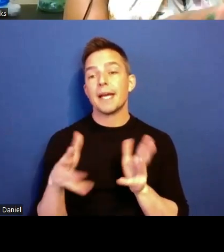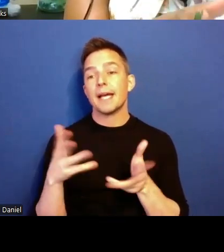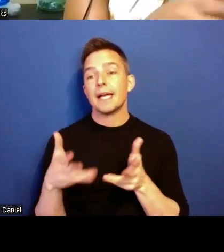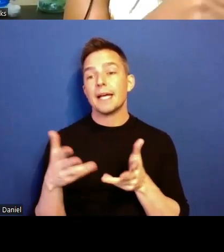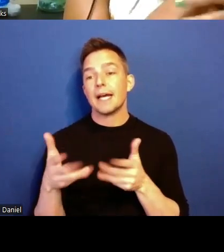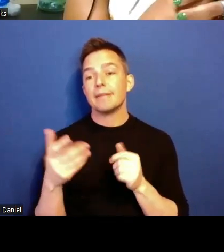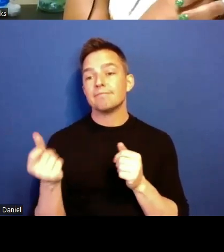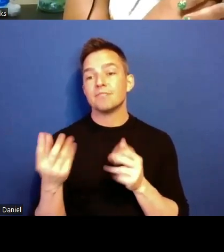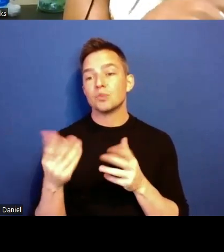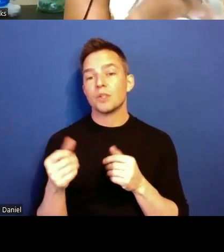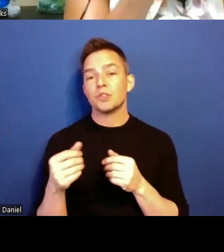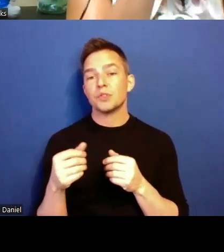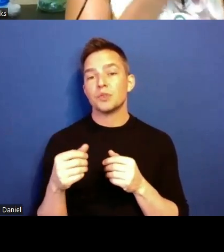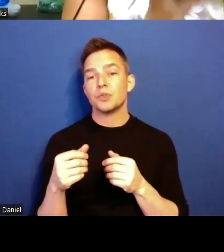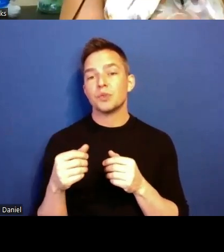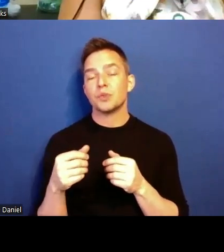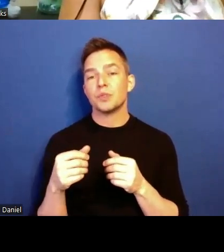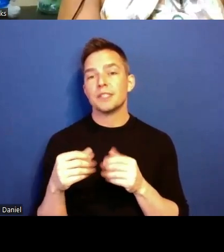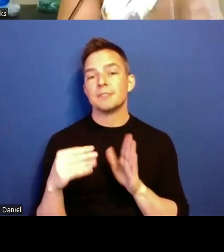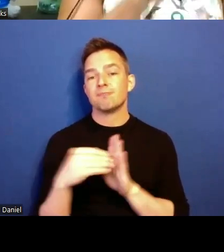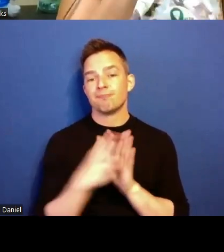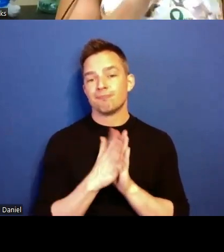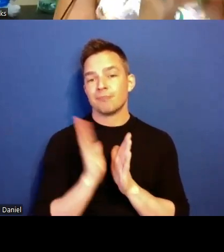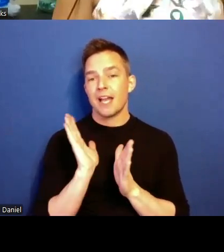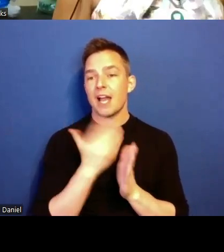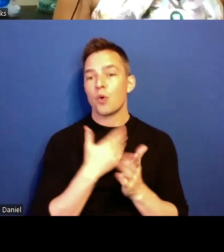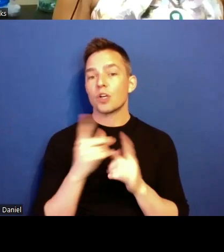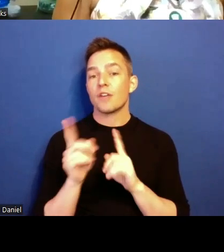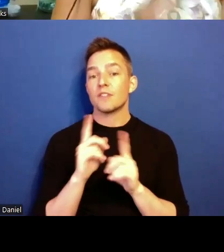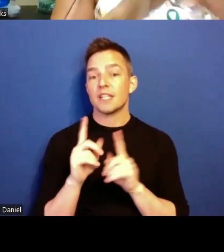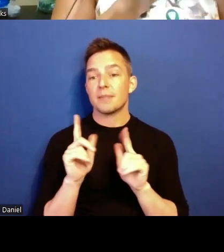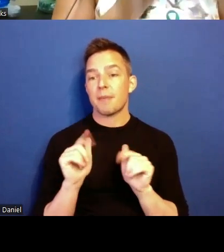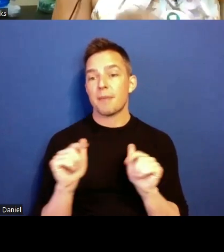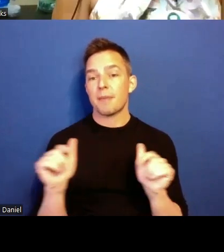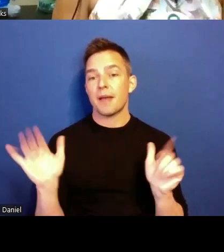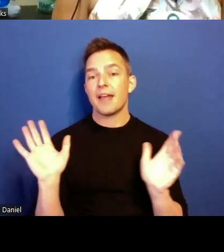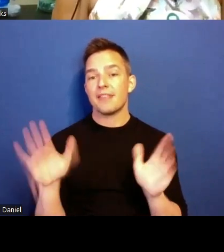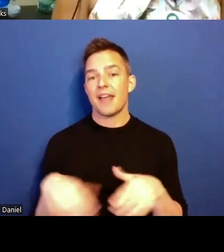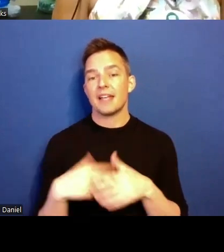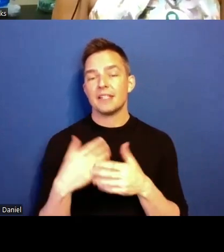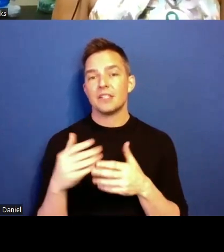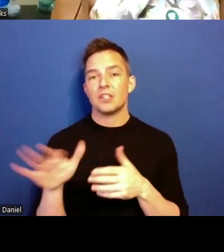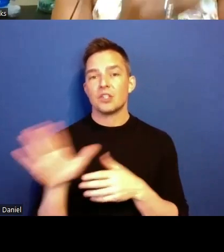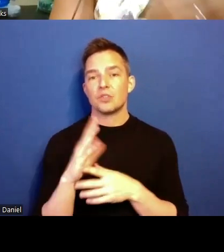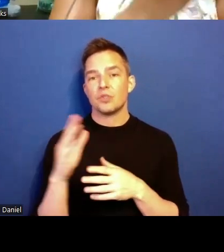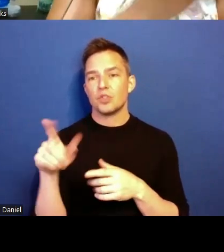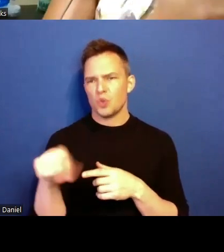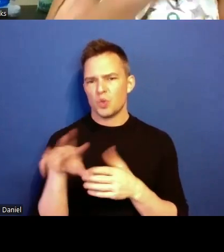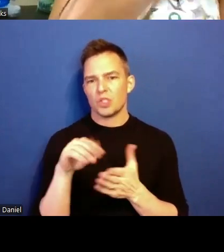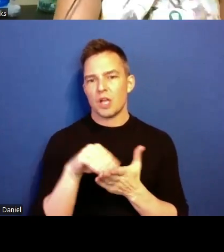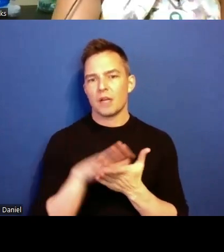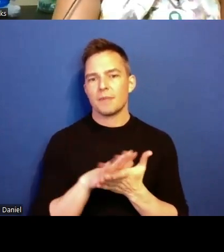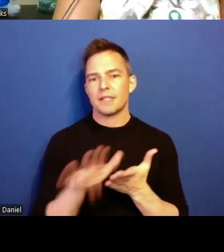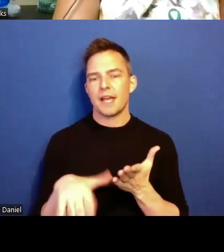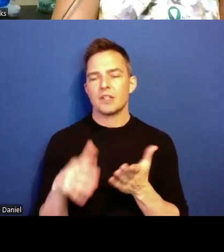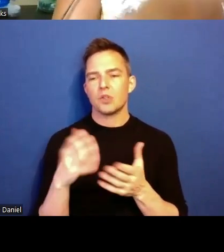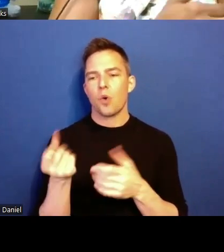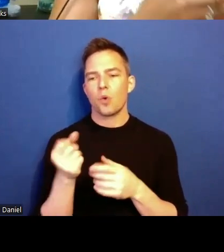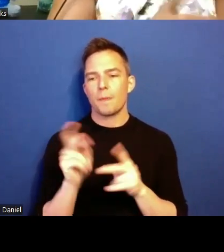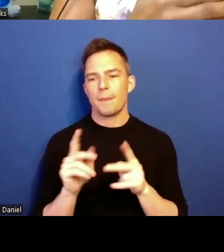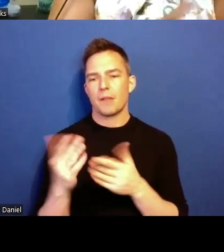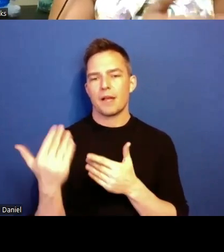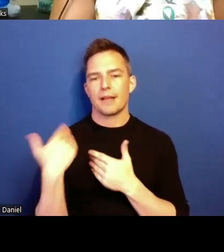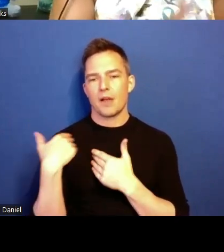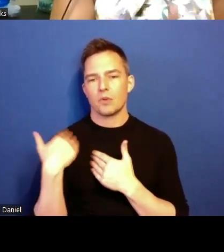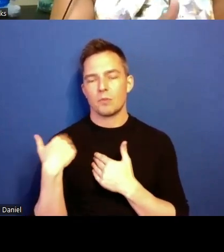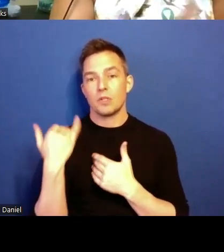want to memorialize our conversation and da, da, da, da. That's it. You're documenting it and you're holding people accountable.